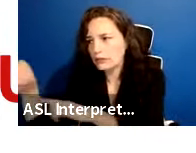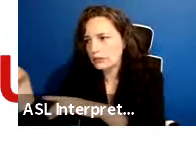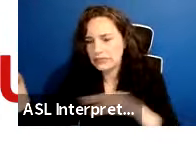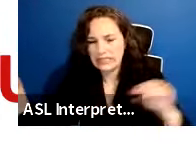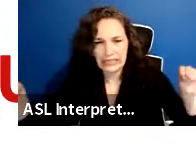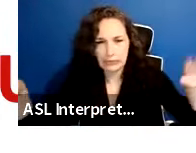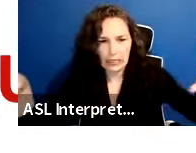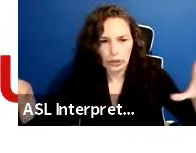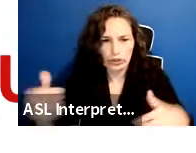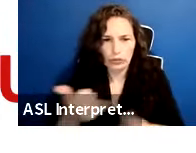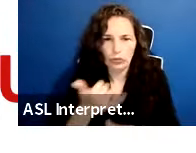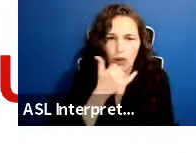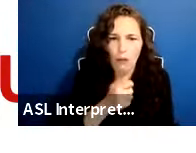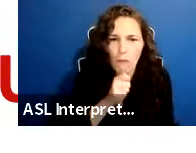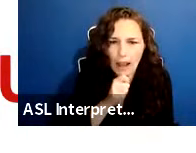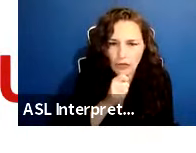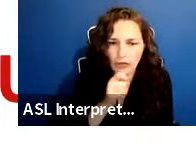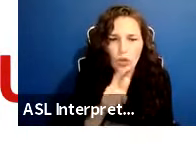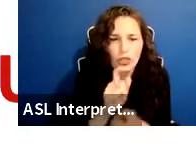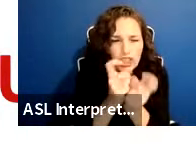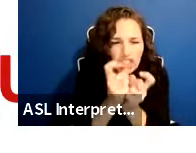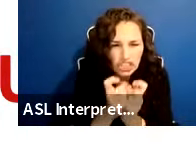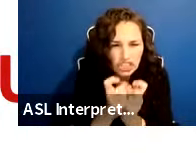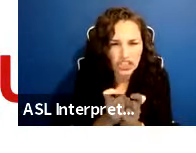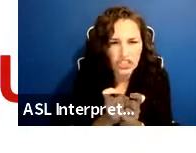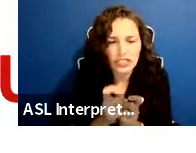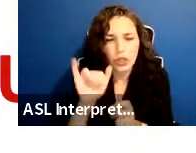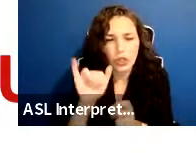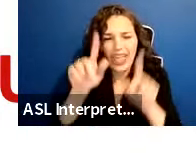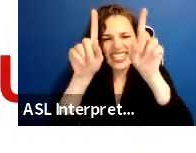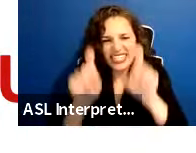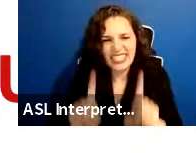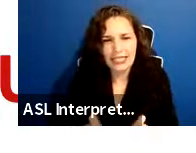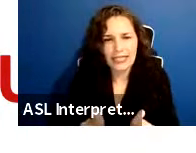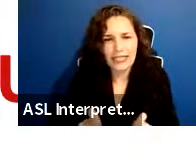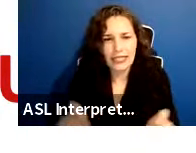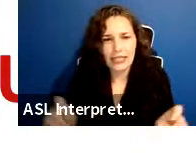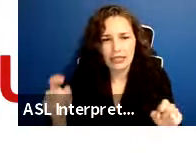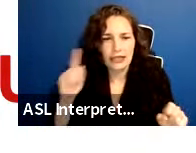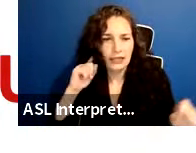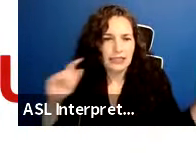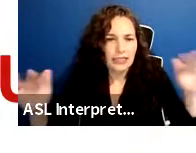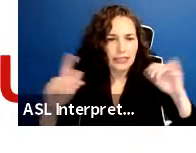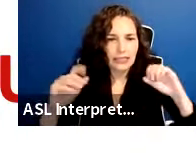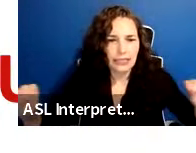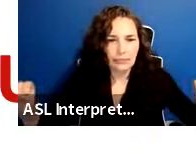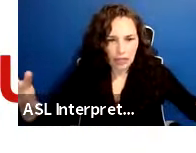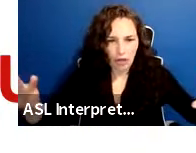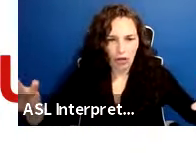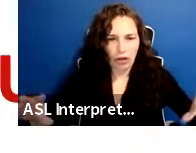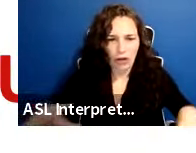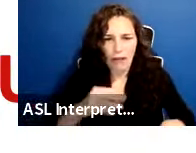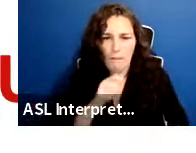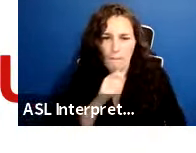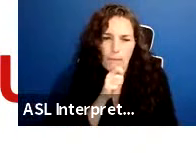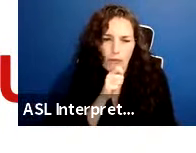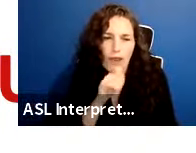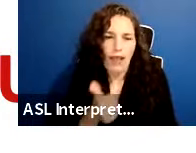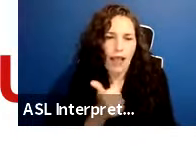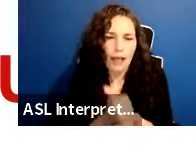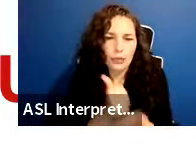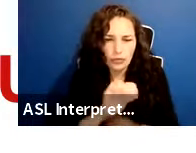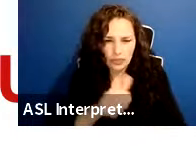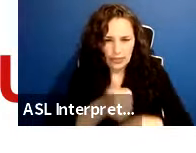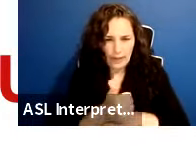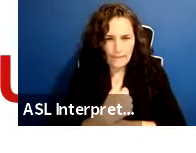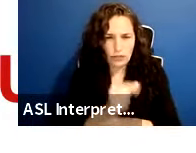and that test speaker or microphone button will help you get on the right track. Okay.